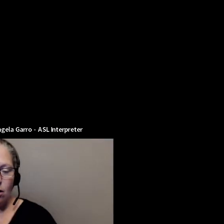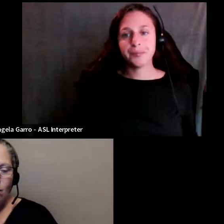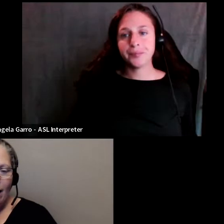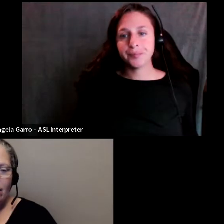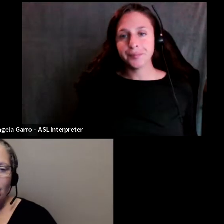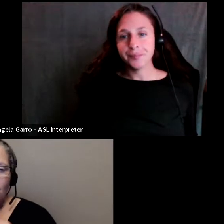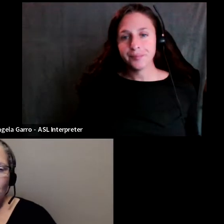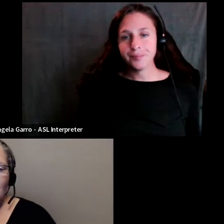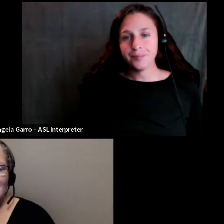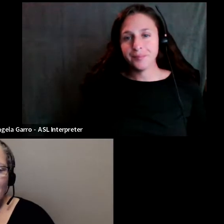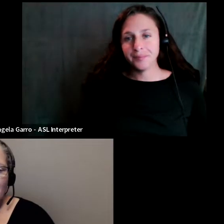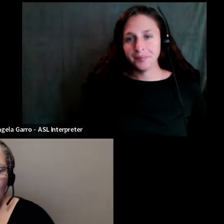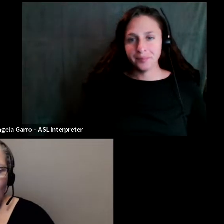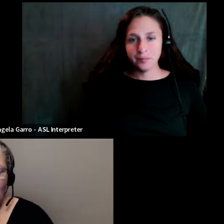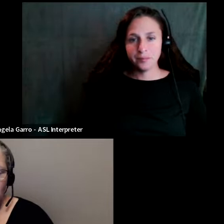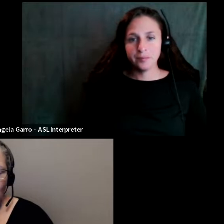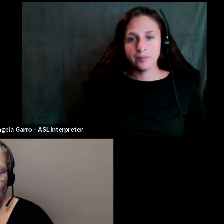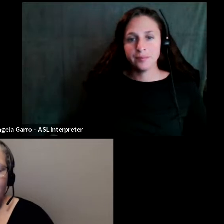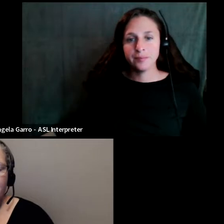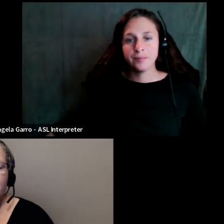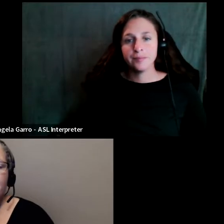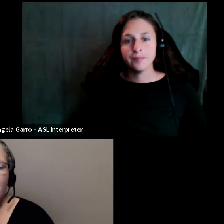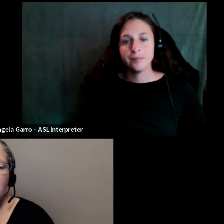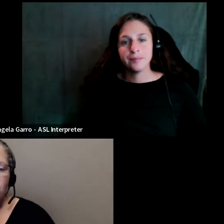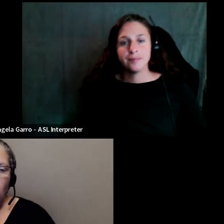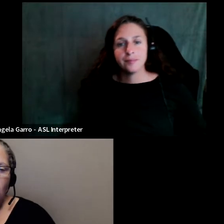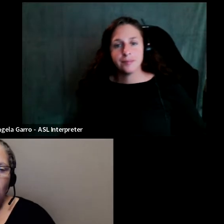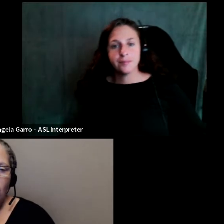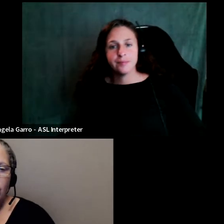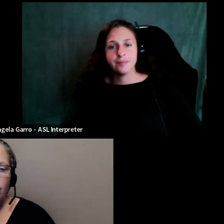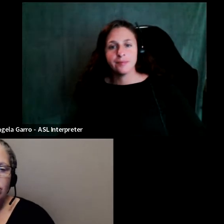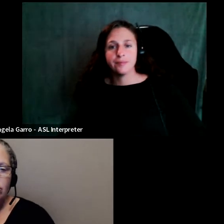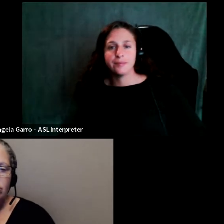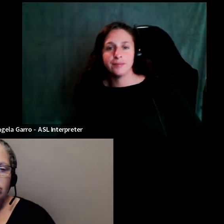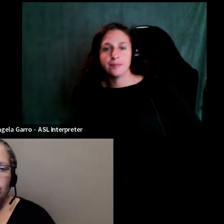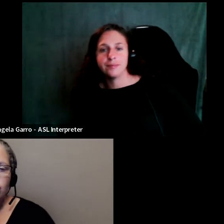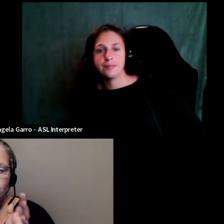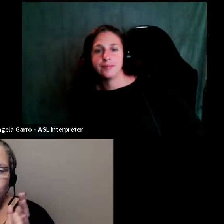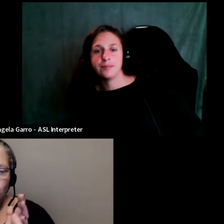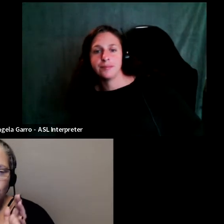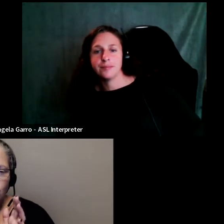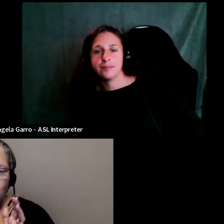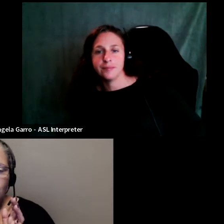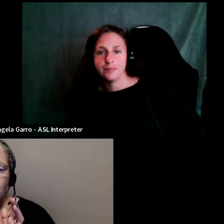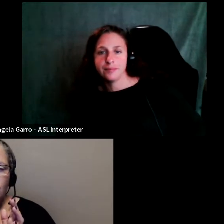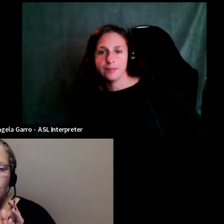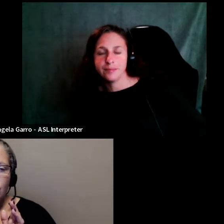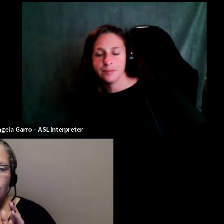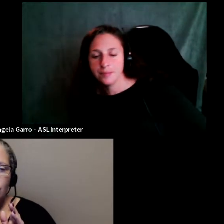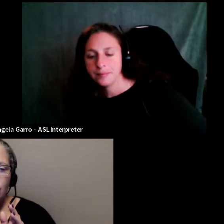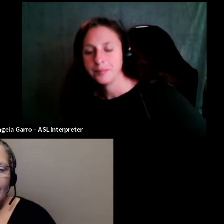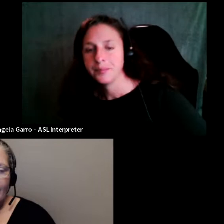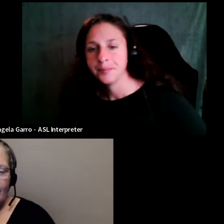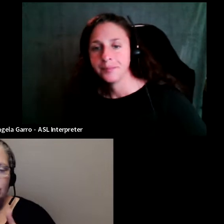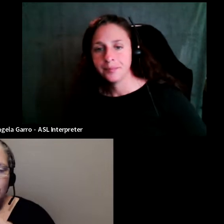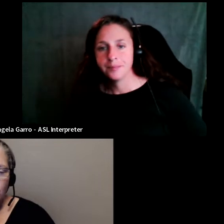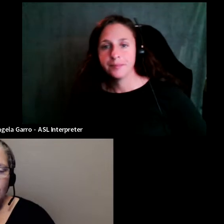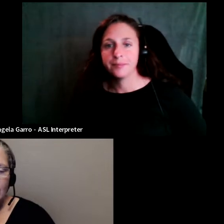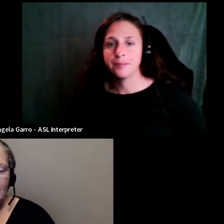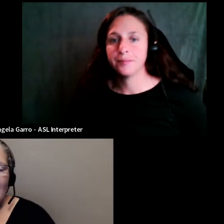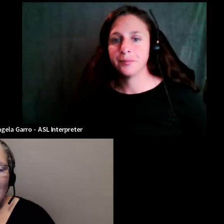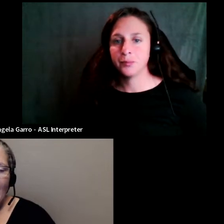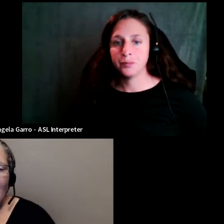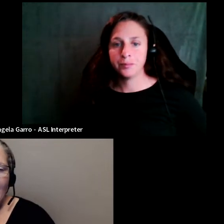to San Mateo High School. My daughter is a junior in this community,